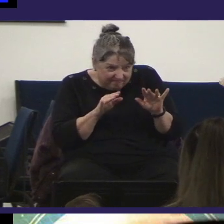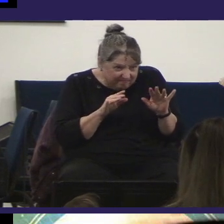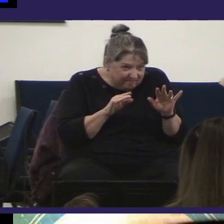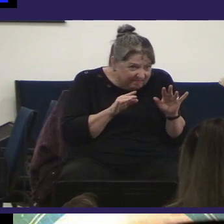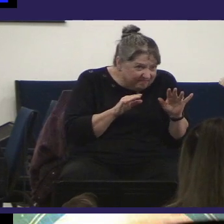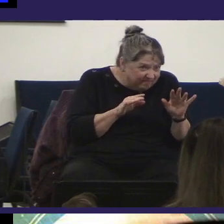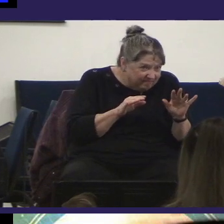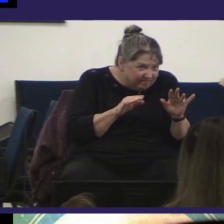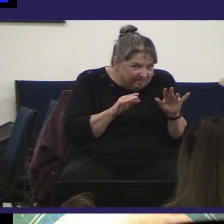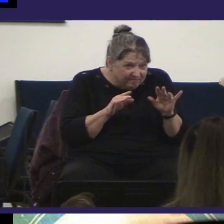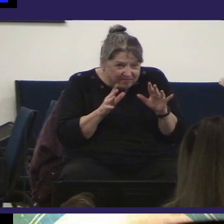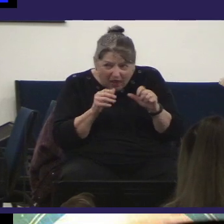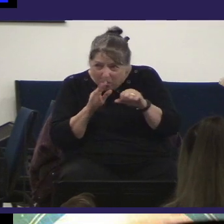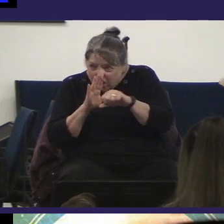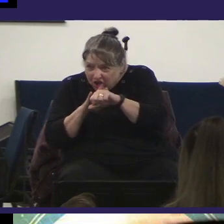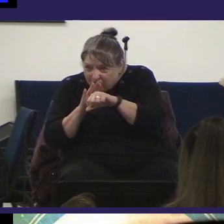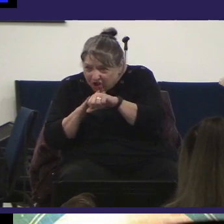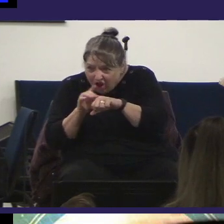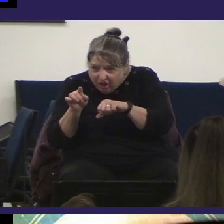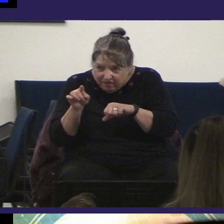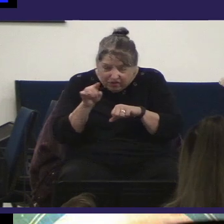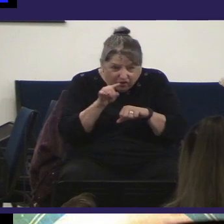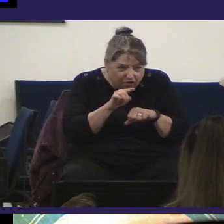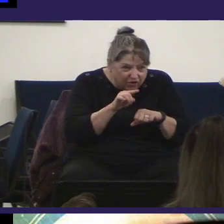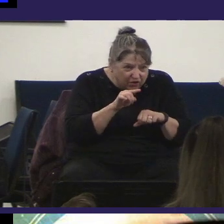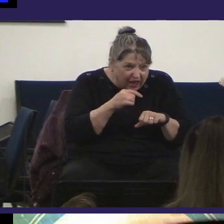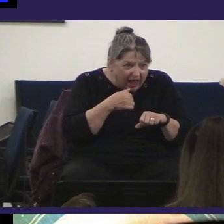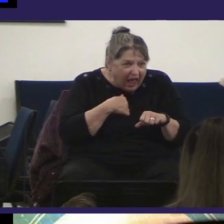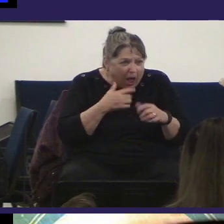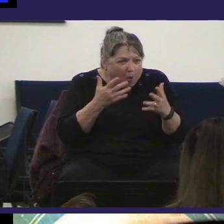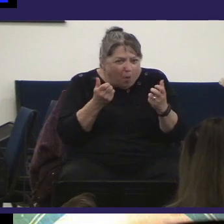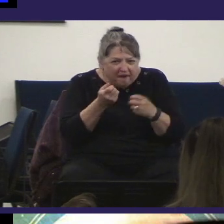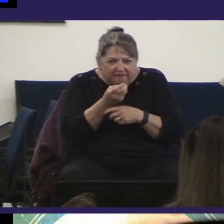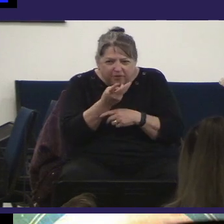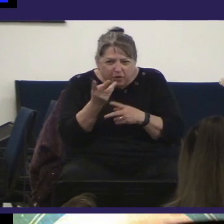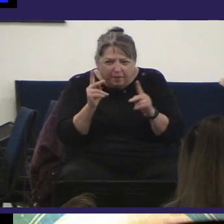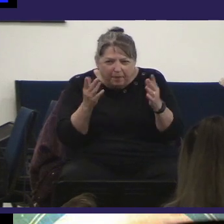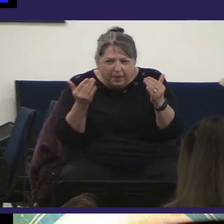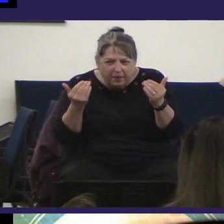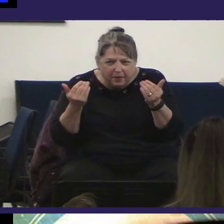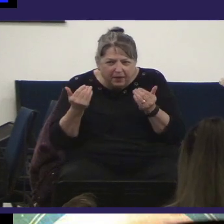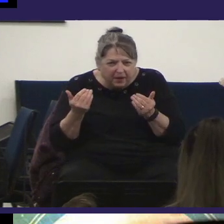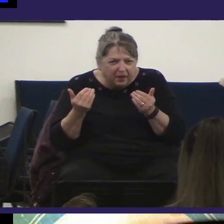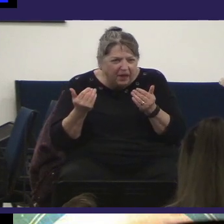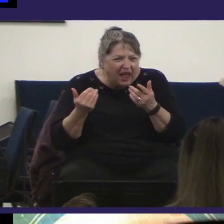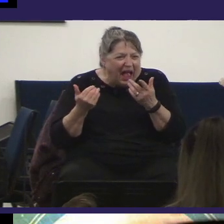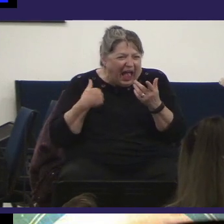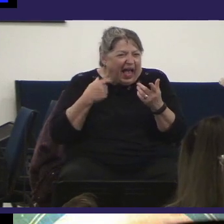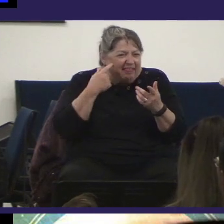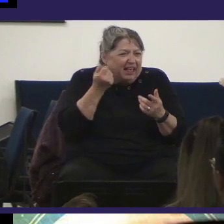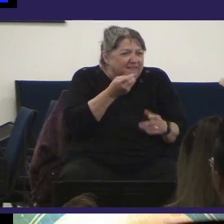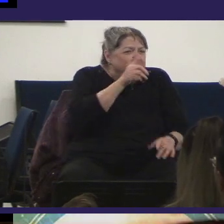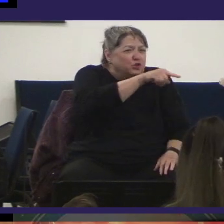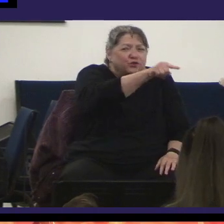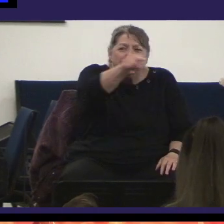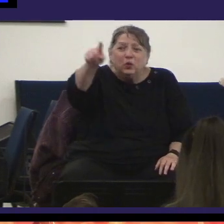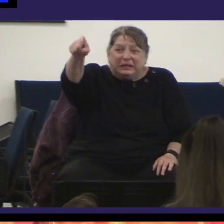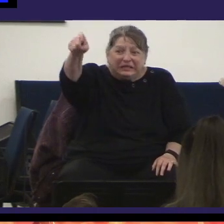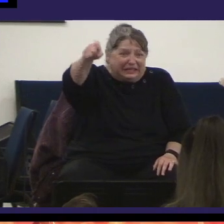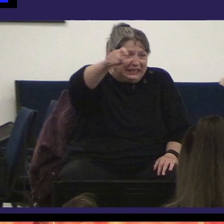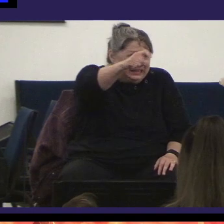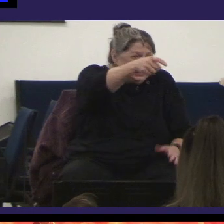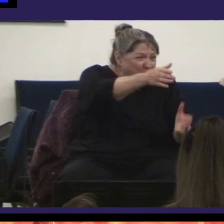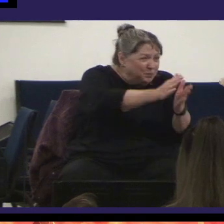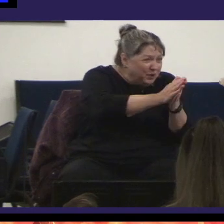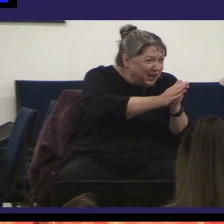I just want to call a few of you up to prayer. I just need some people to pray here for a moment. I think there's some of us here that need prayer. Some of us need prayer. We just